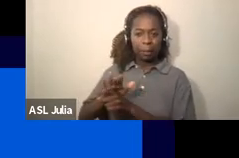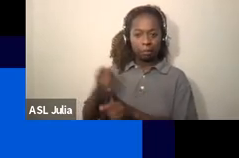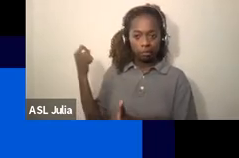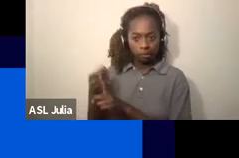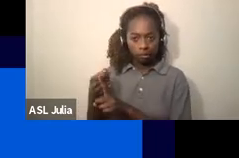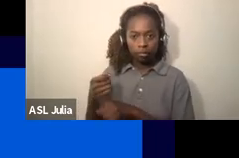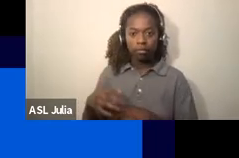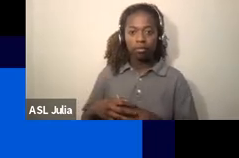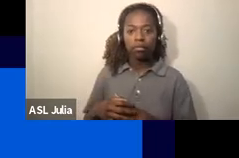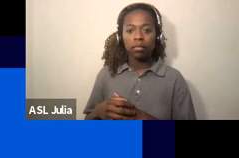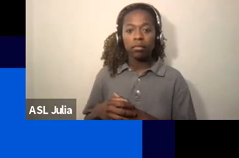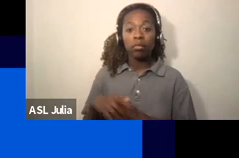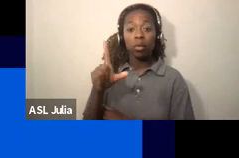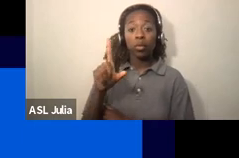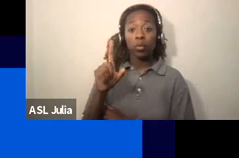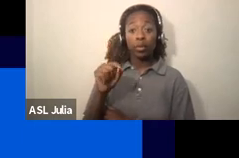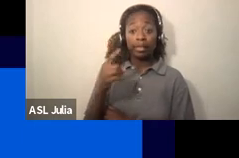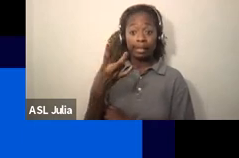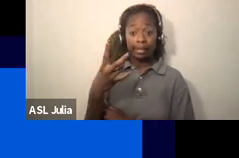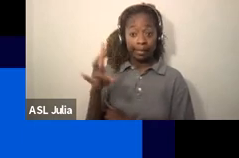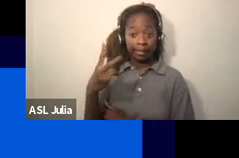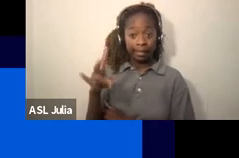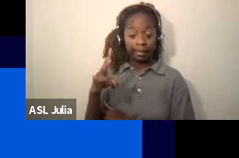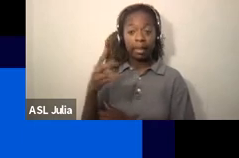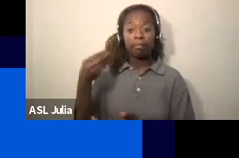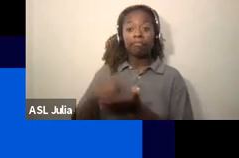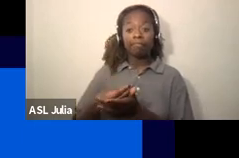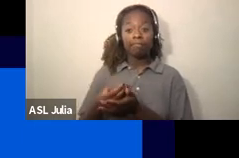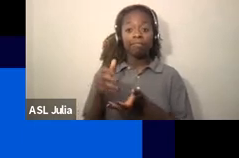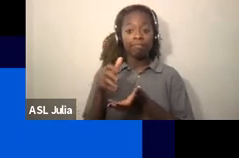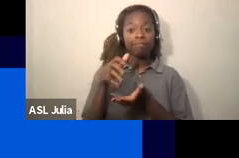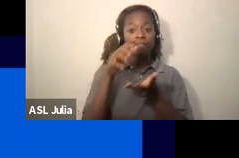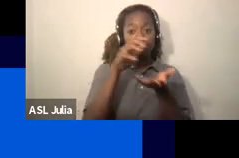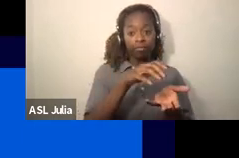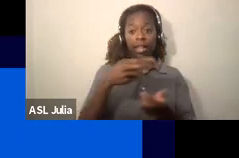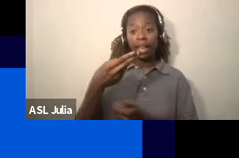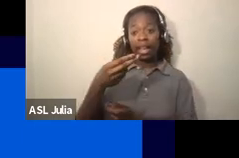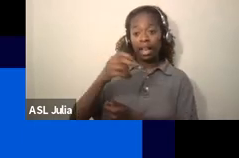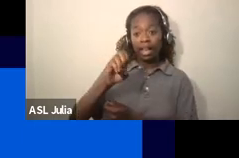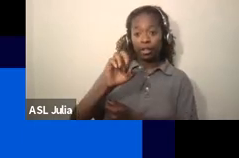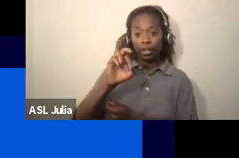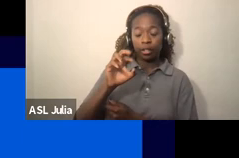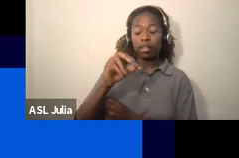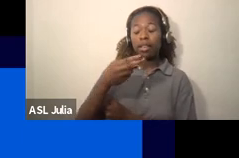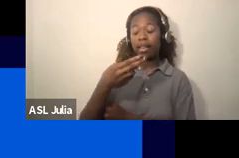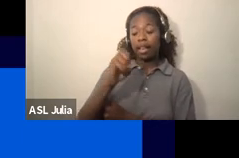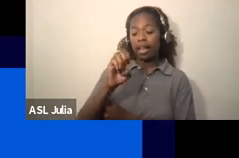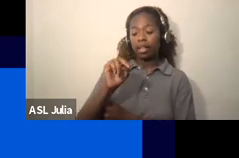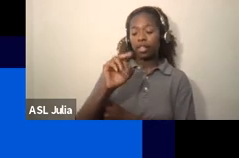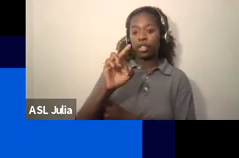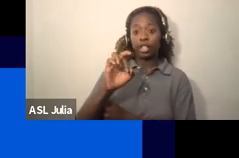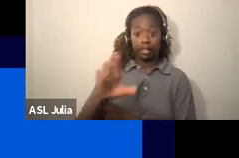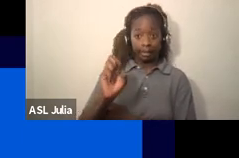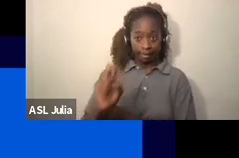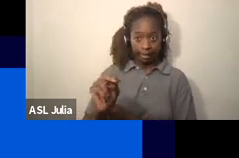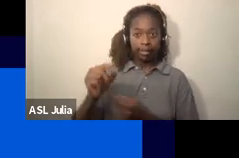improvement grants in 2017 to henderson upper and the o'brien school of math and science for technology and